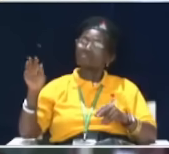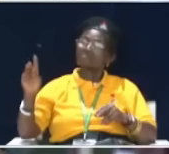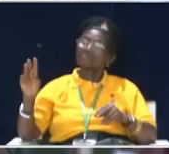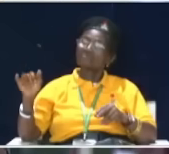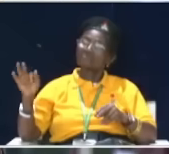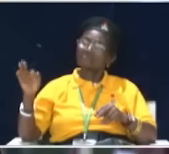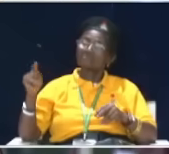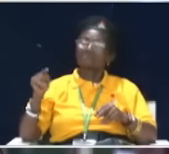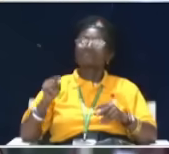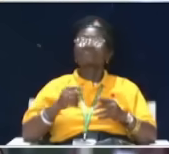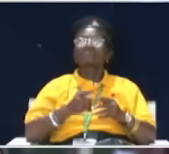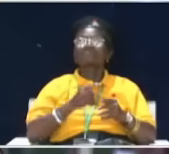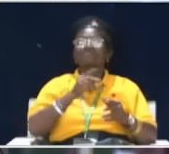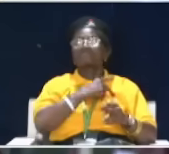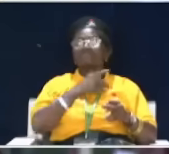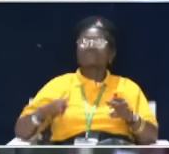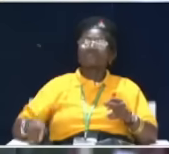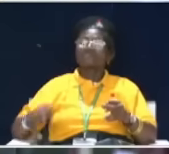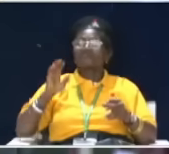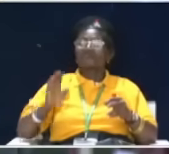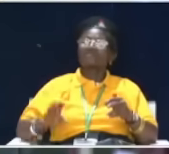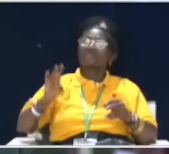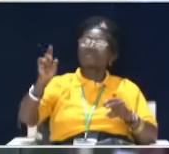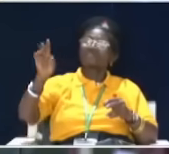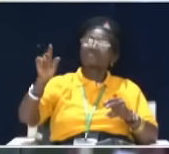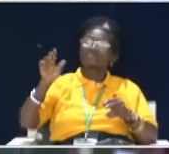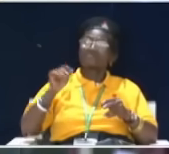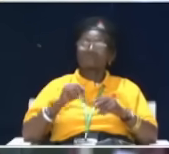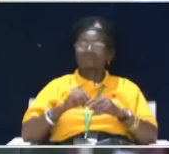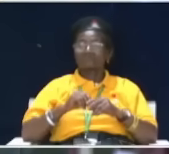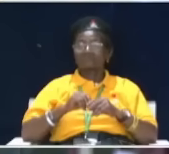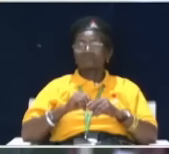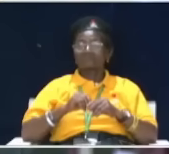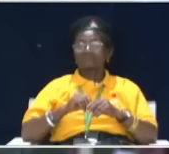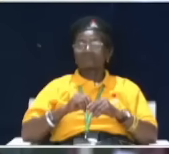1 Kings chapter 17.